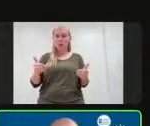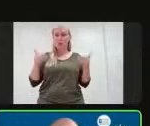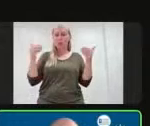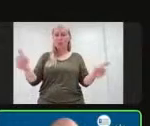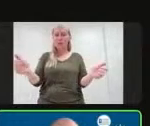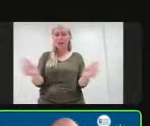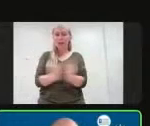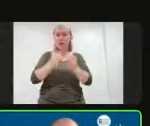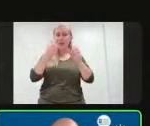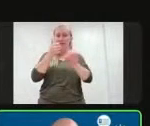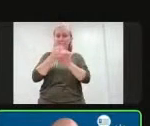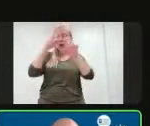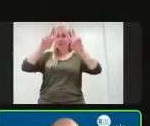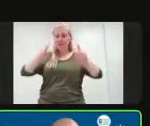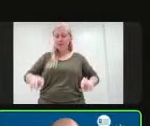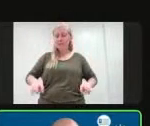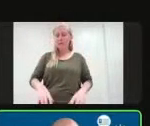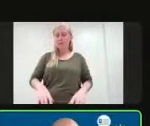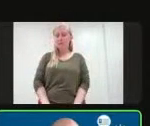with the board self-assessment?